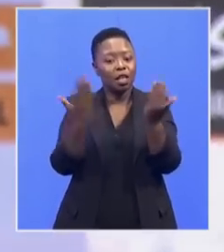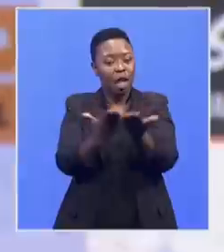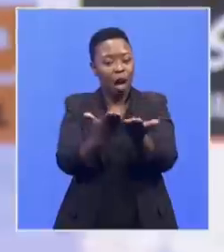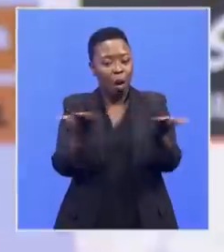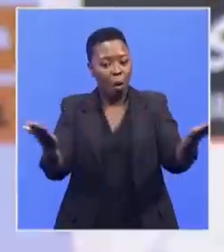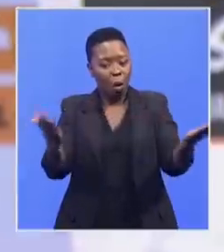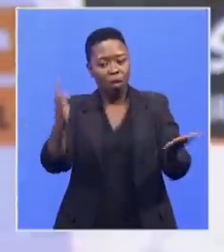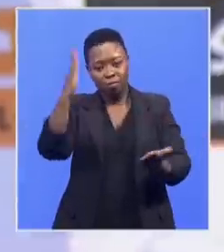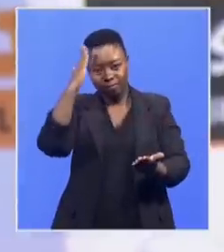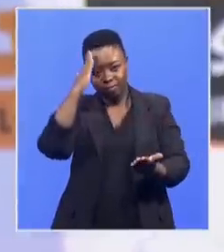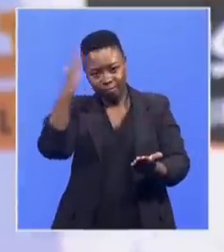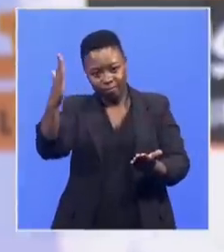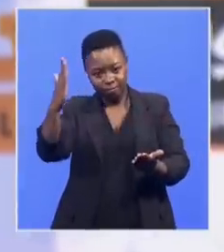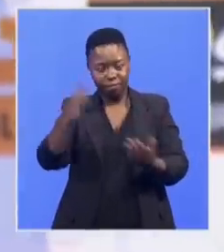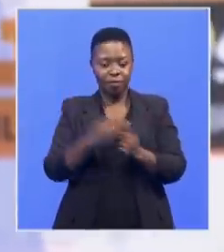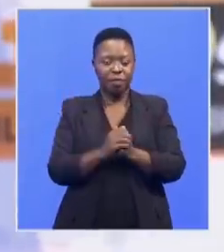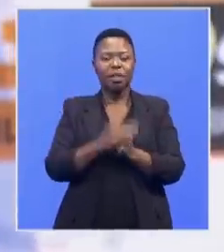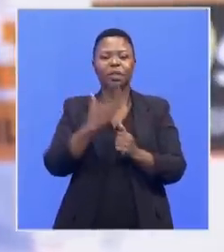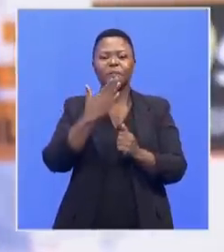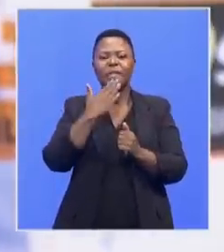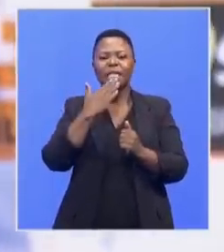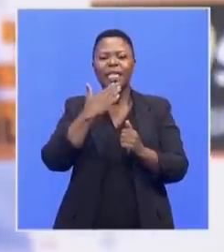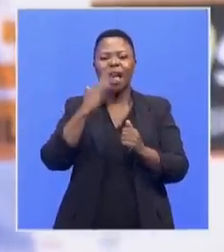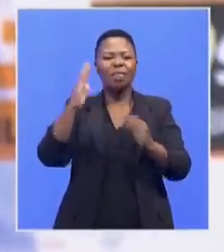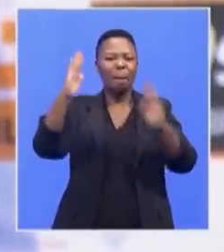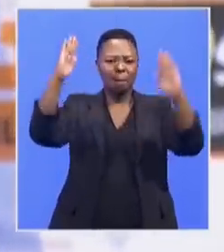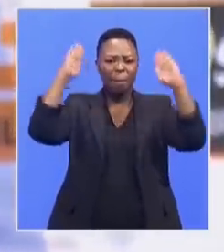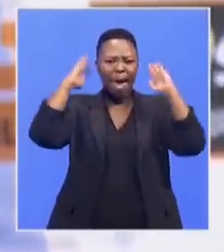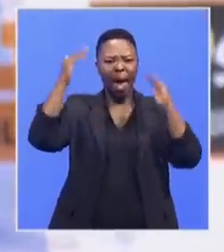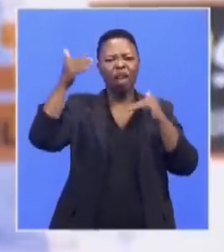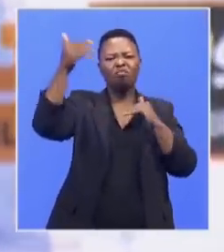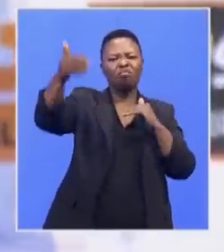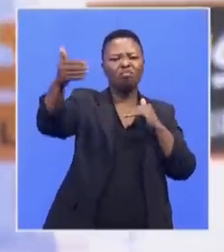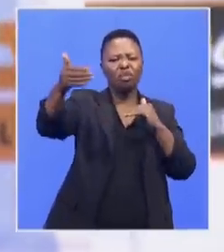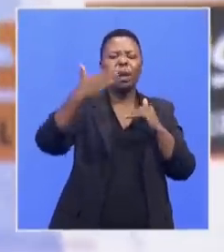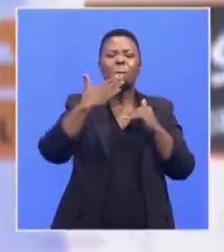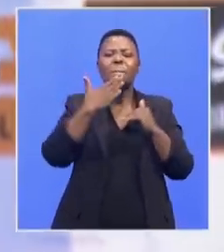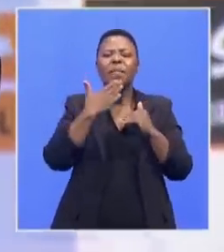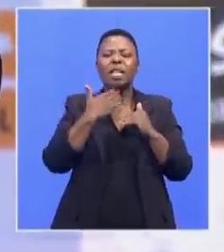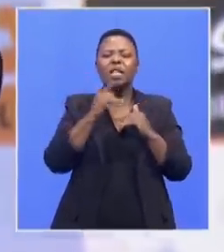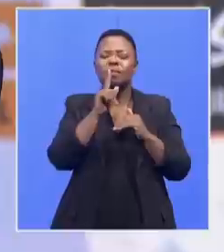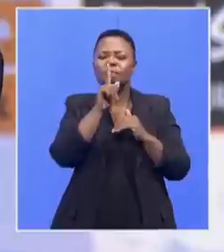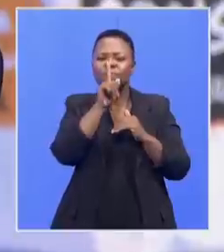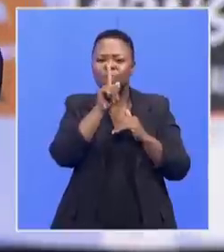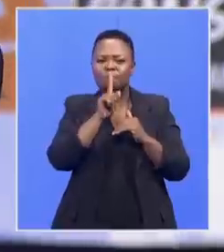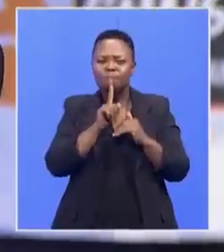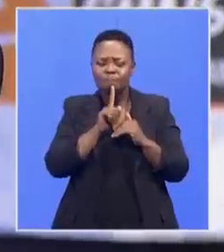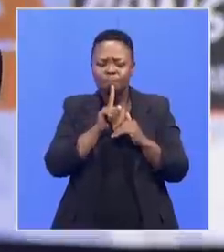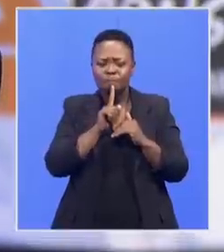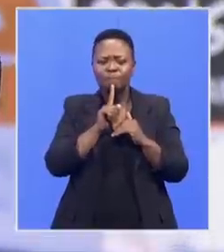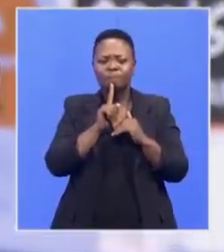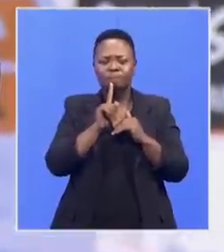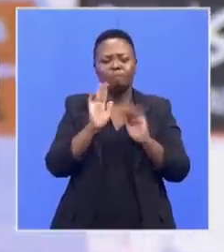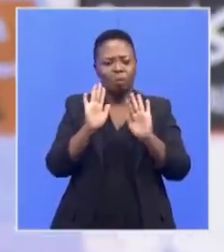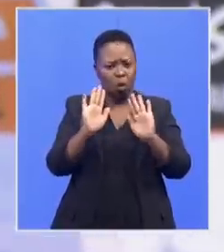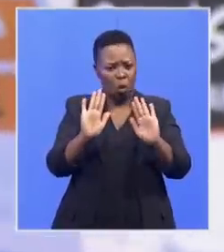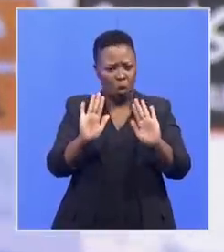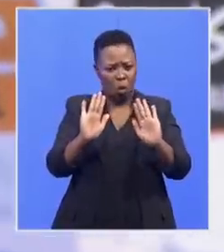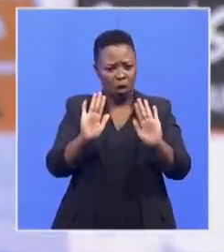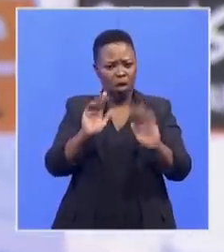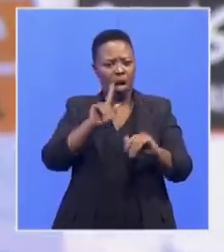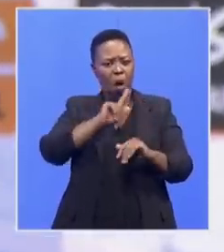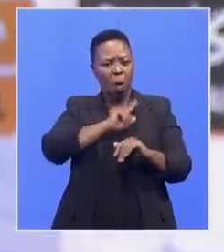morago kwale le ke le thole ganyane ka obane. Gona le batho